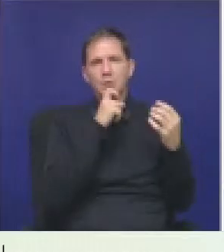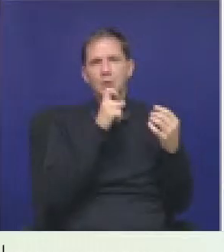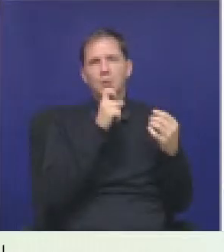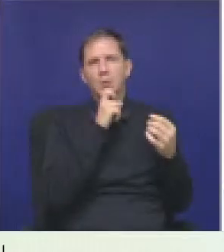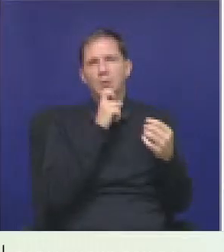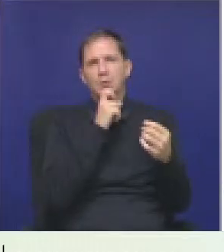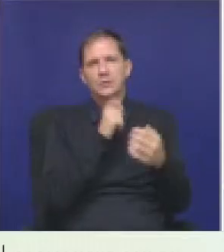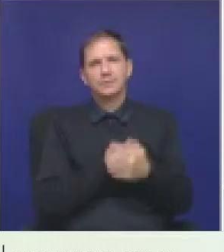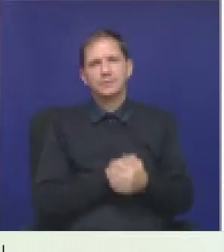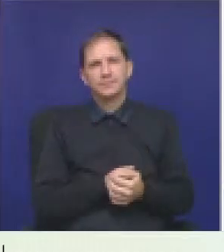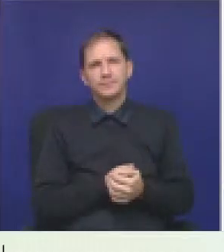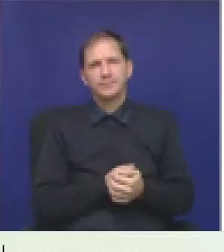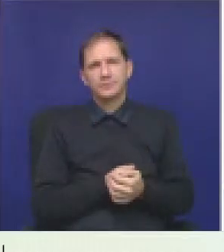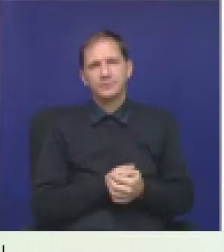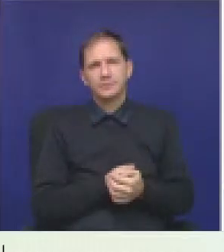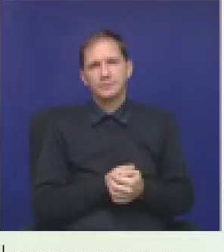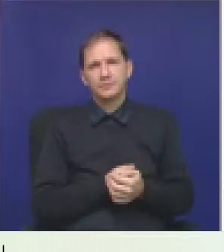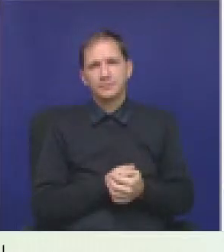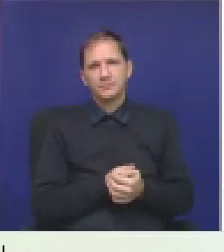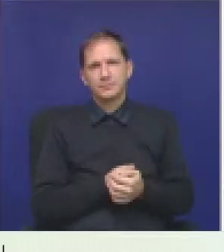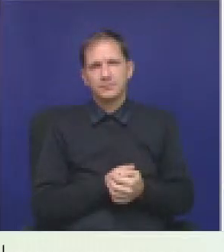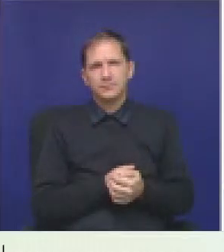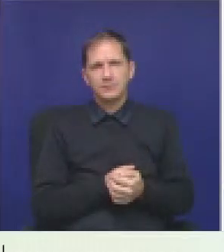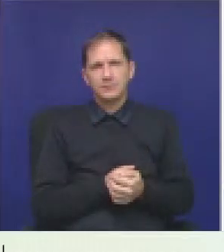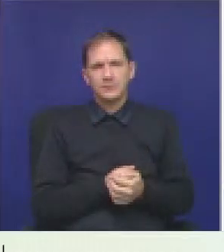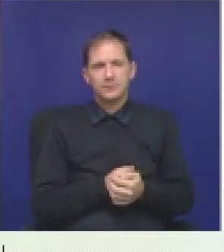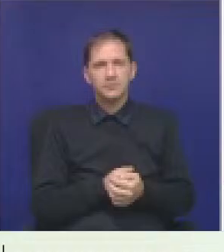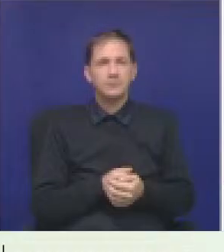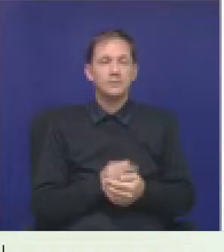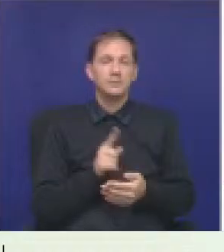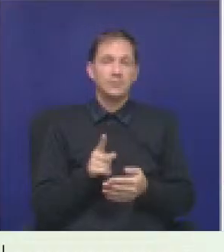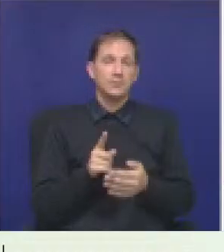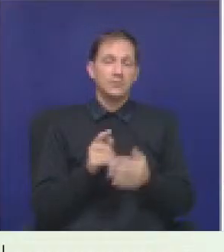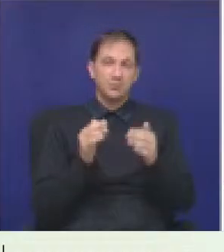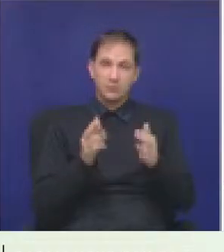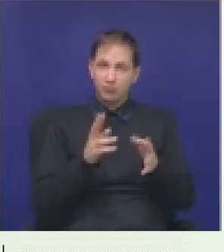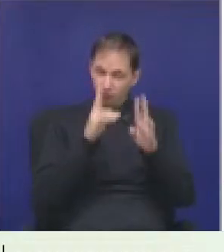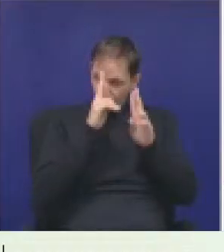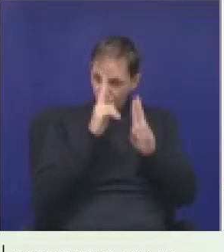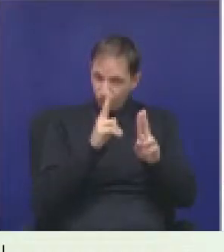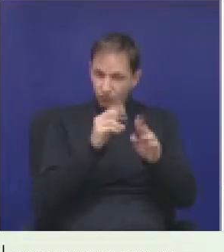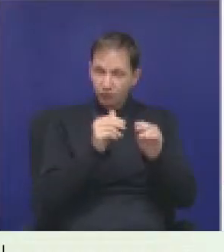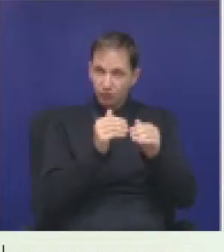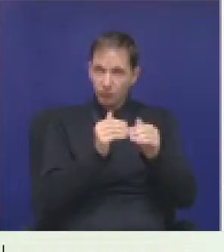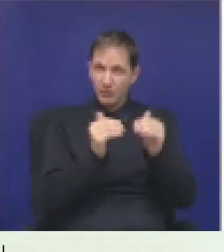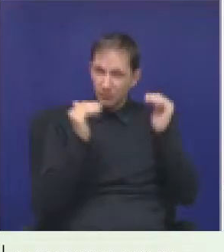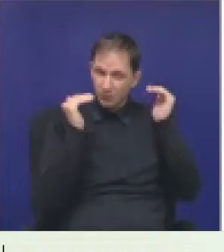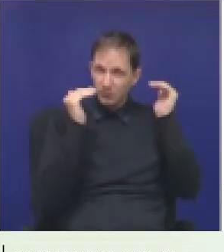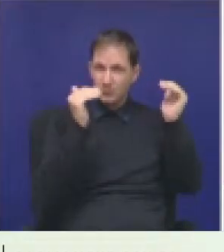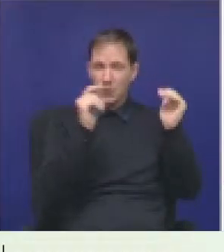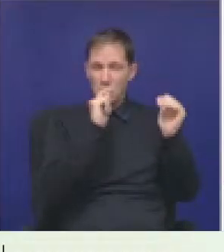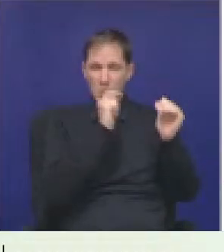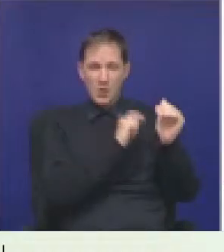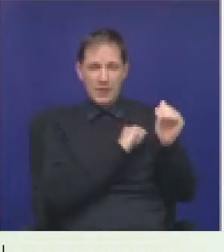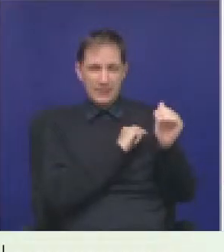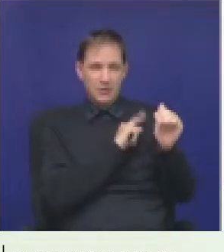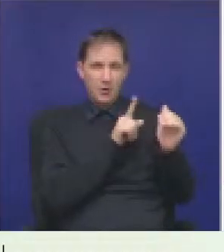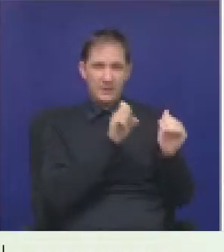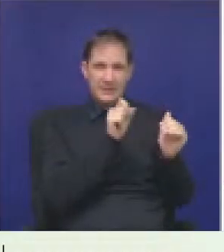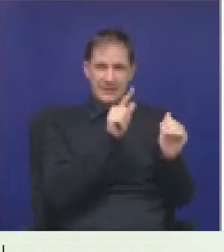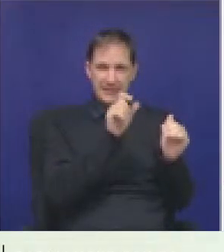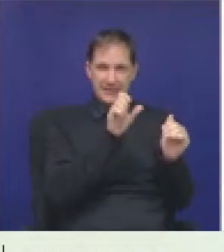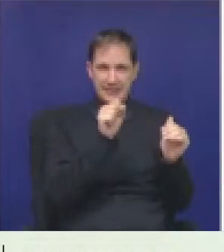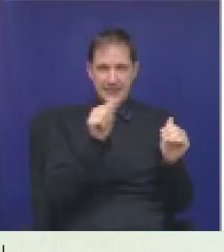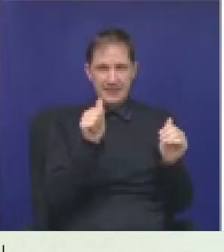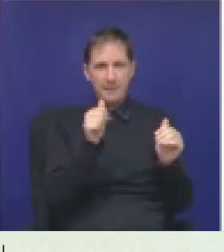Christie. Upholding the independence and credibility of Stats SA is more important than ever. I therefore implore this House to